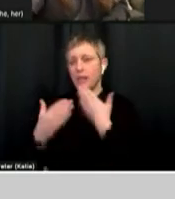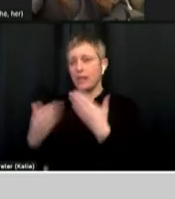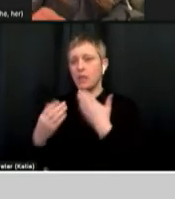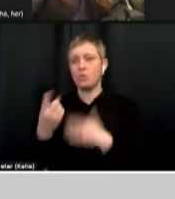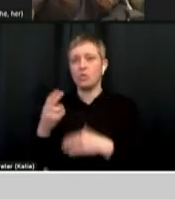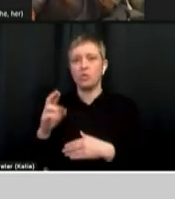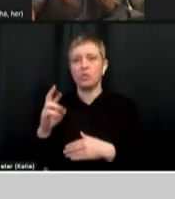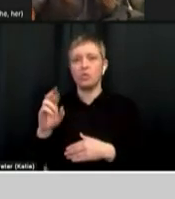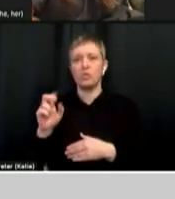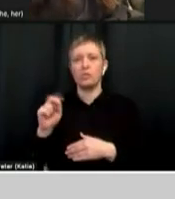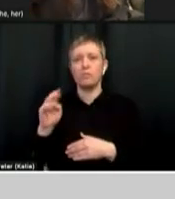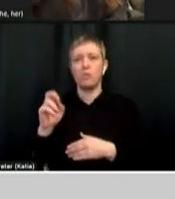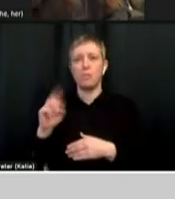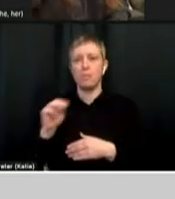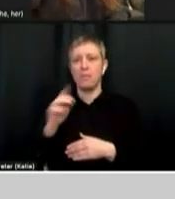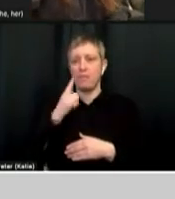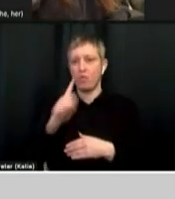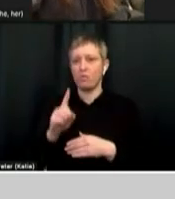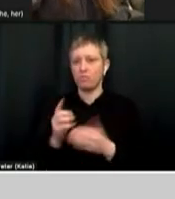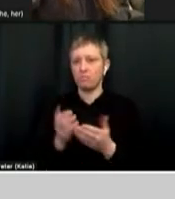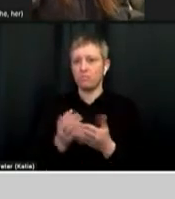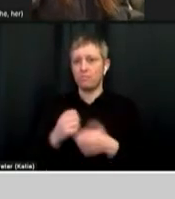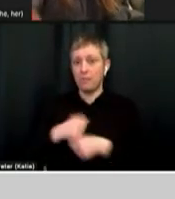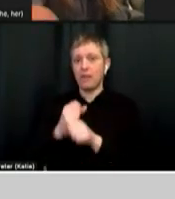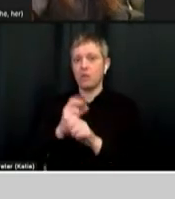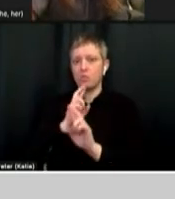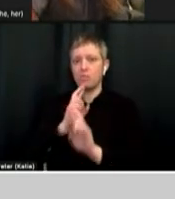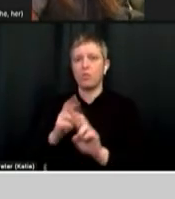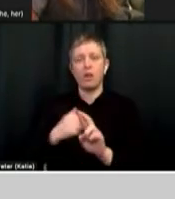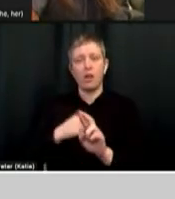report. And I really hope this gets some traction.